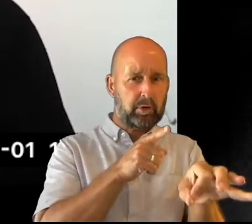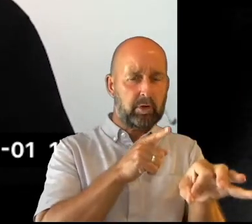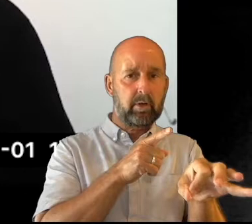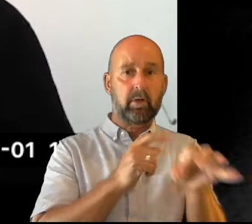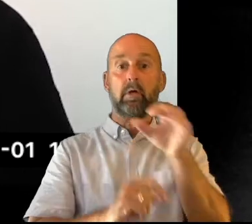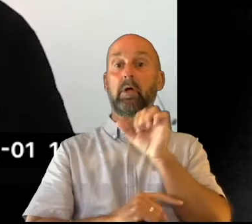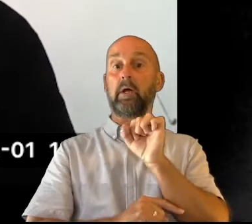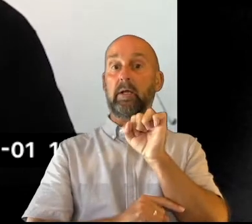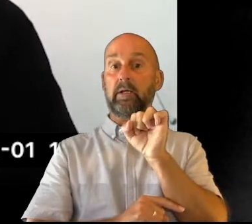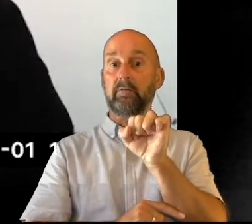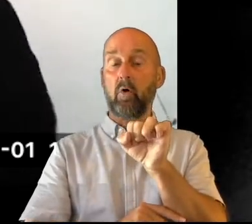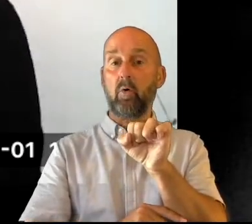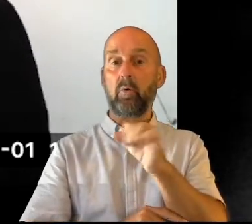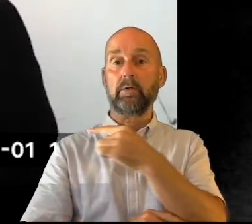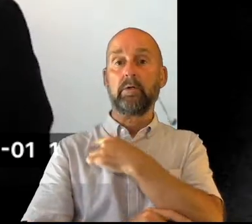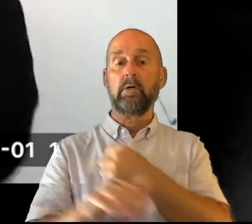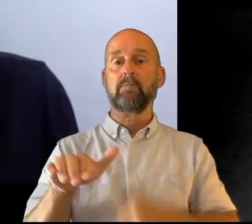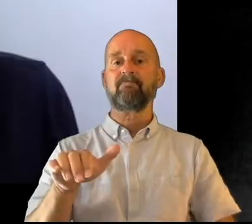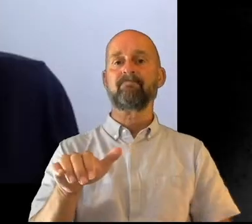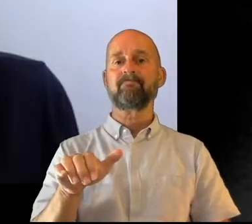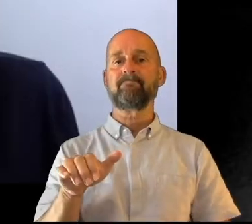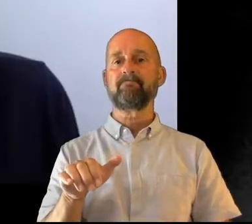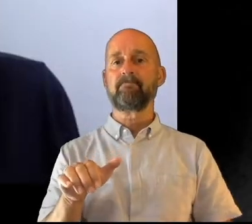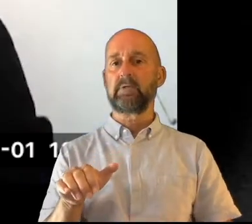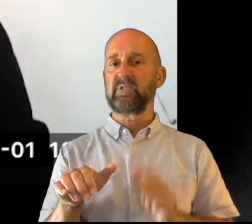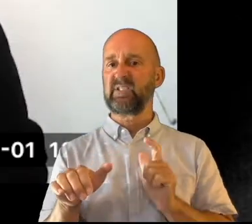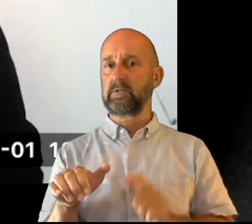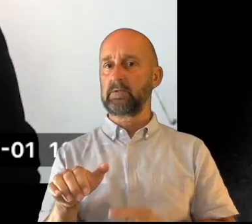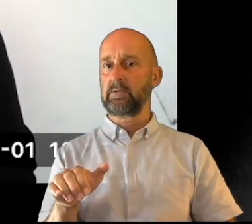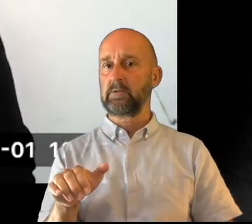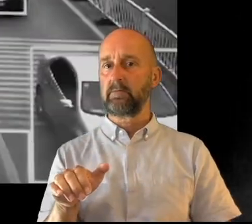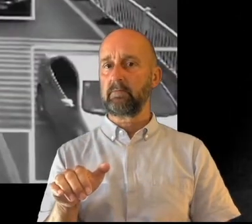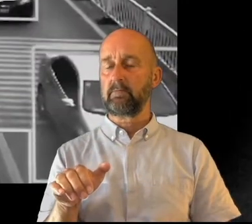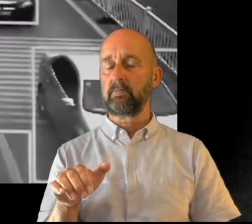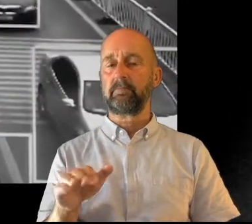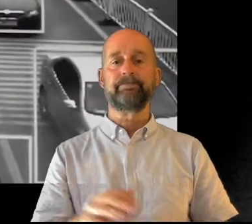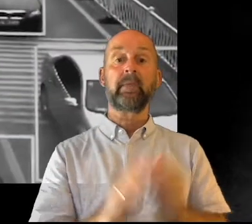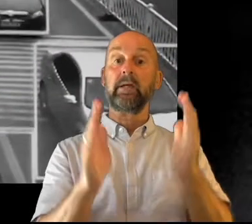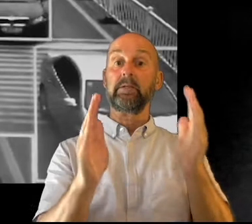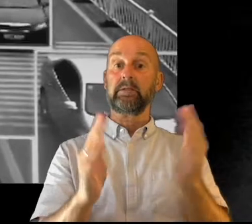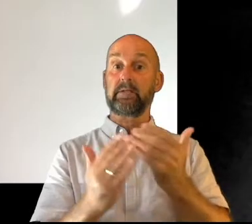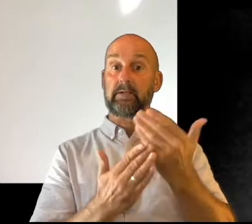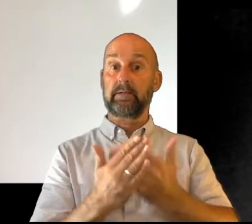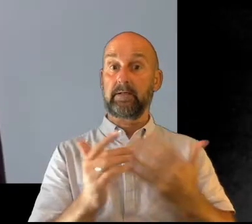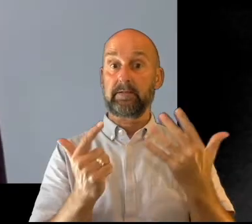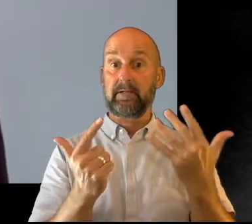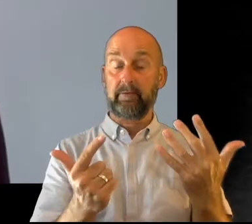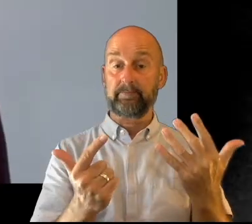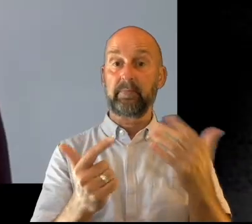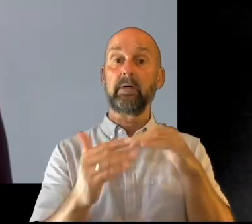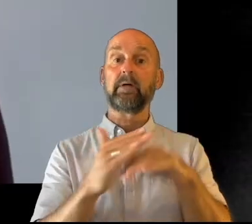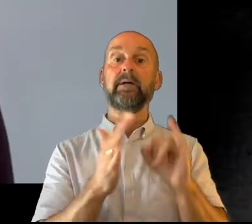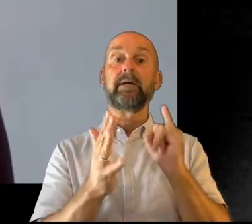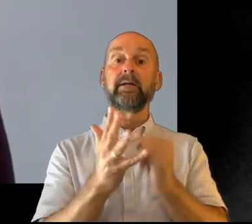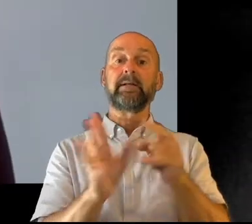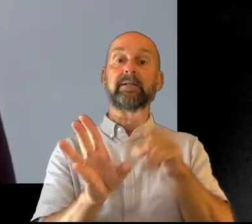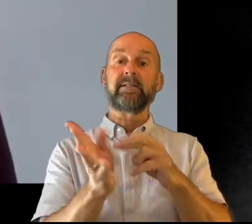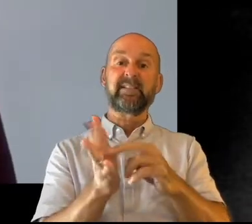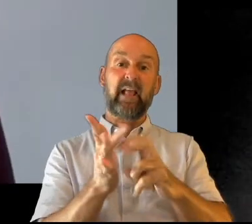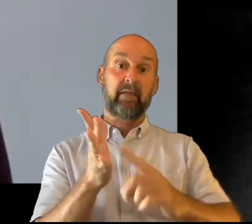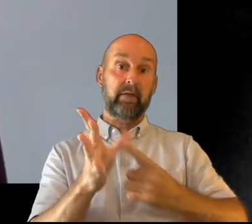leans forward, Billy's grip tightens. Stay. Scene 7. Internal. Sylvia's house.